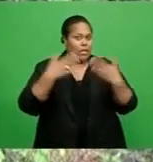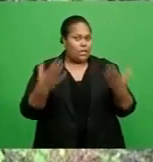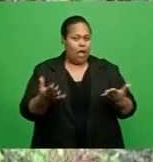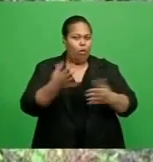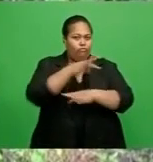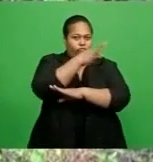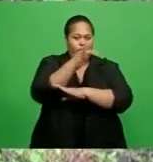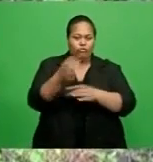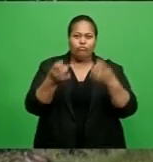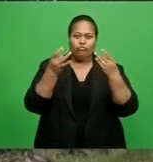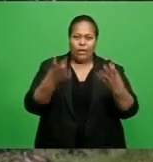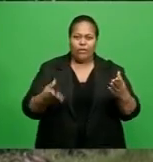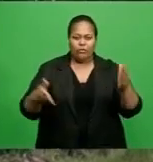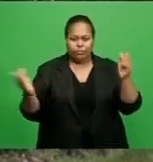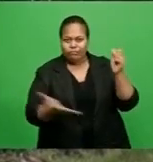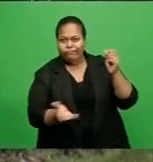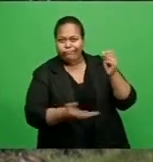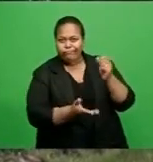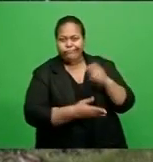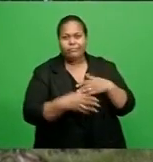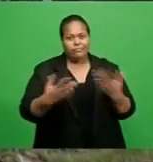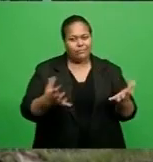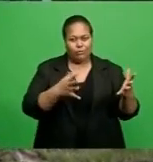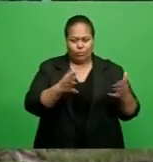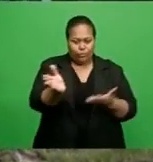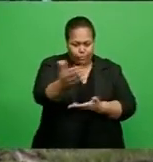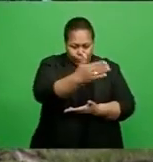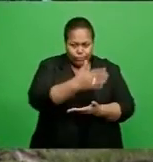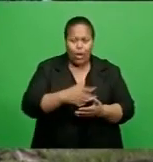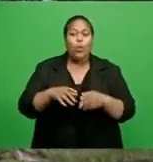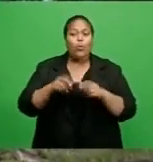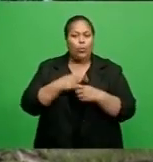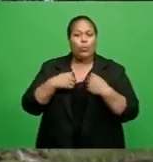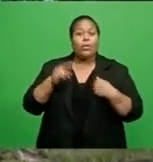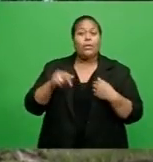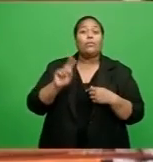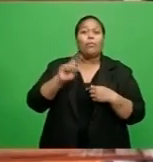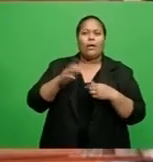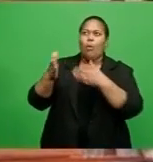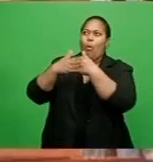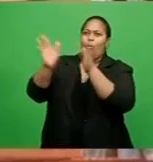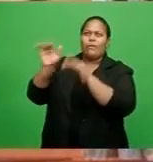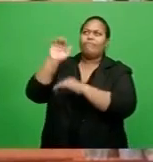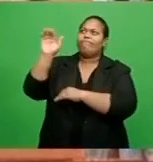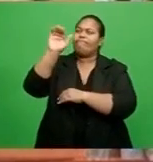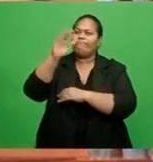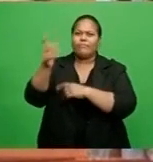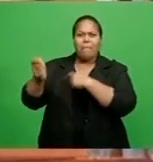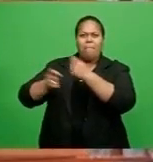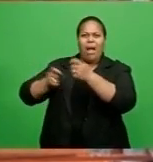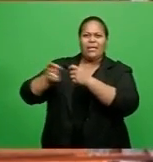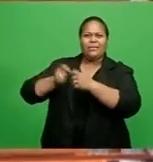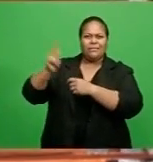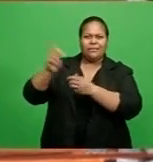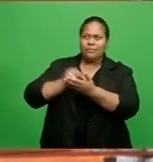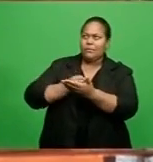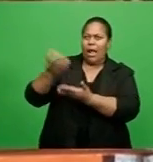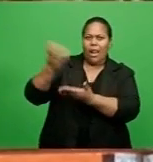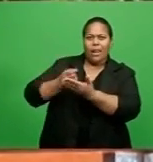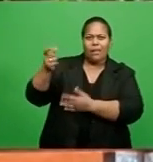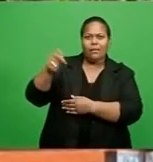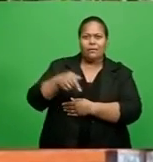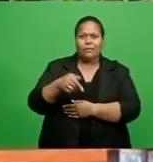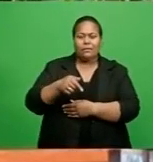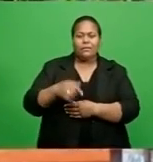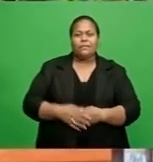harvested. What we need is to open up the markets, and these niche, high-value, high-end markets, they